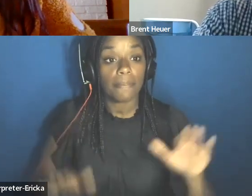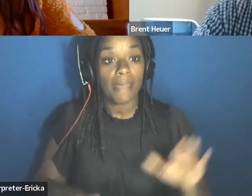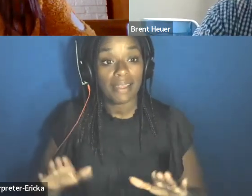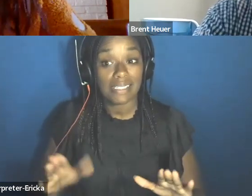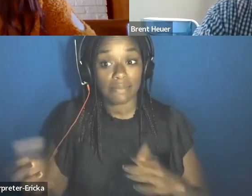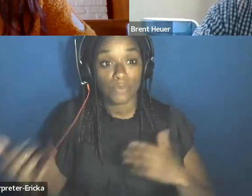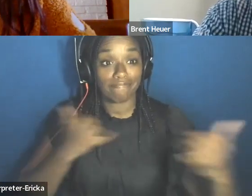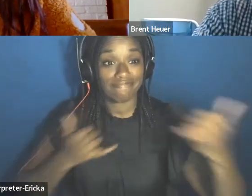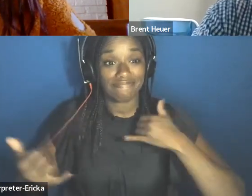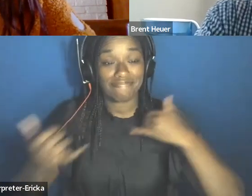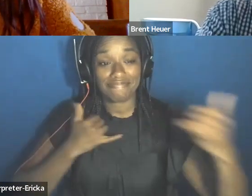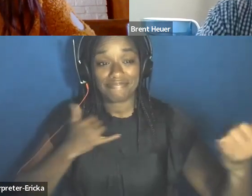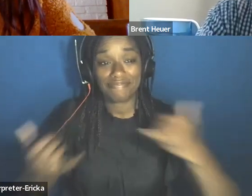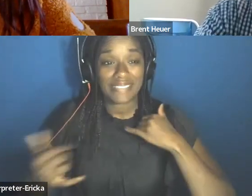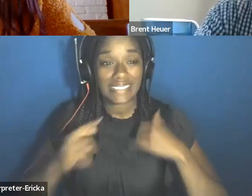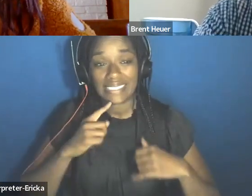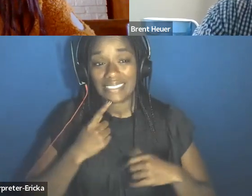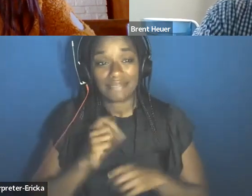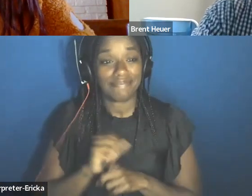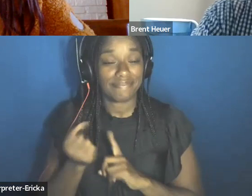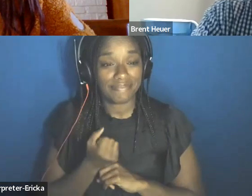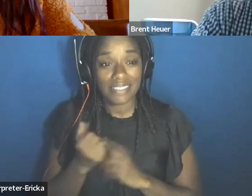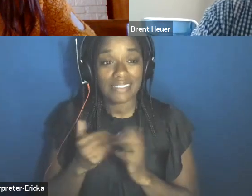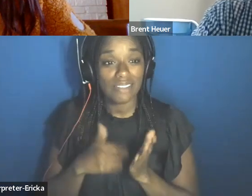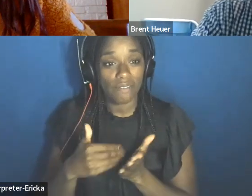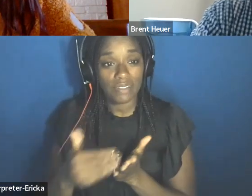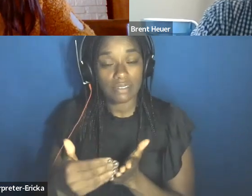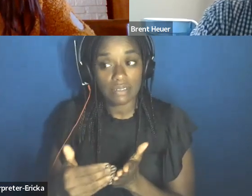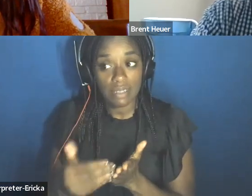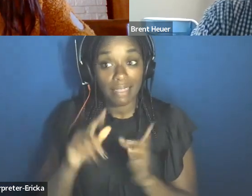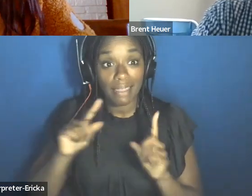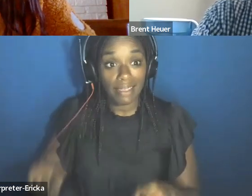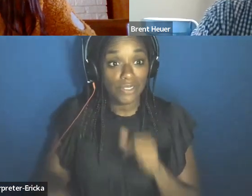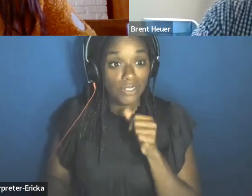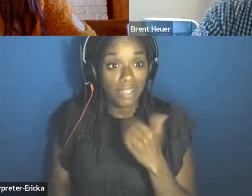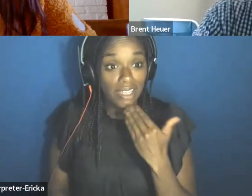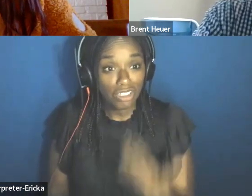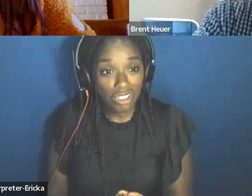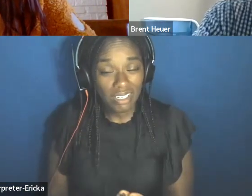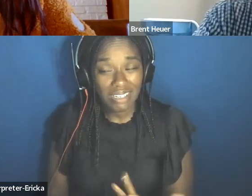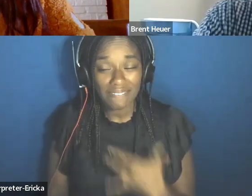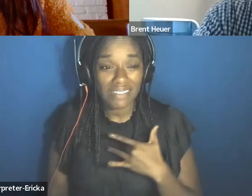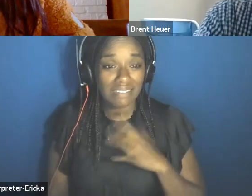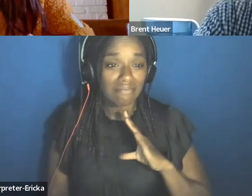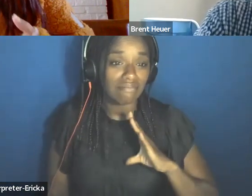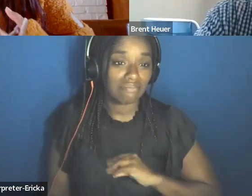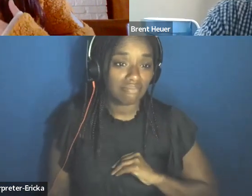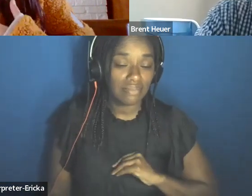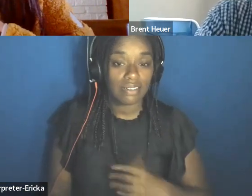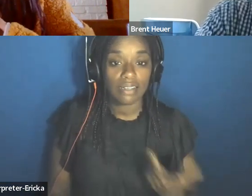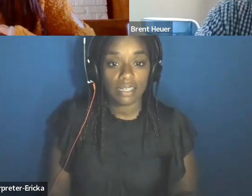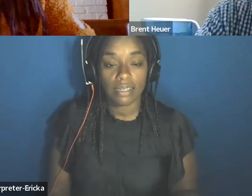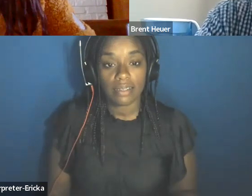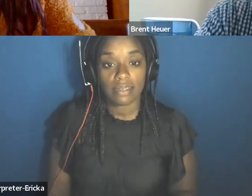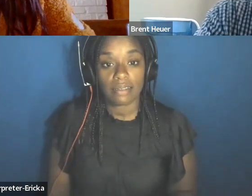crisis all the time. And when there's not good answers, it can feel very defeating. And so